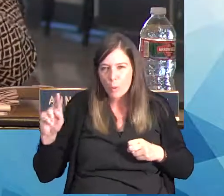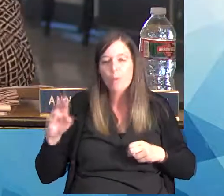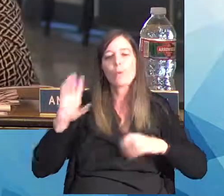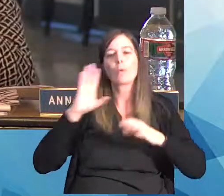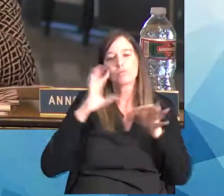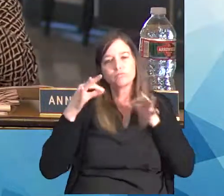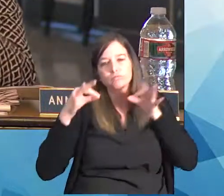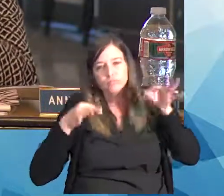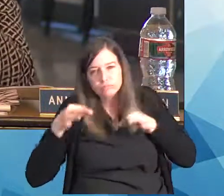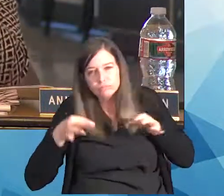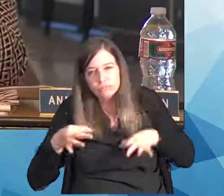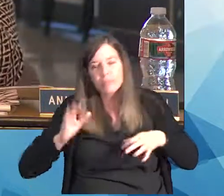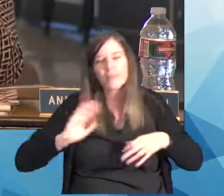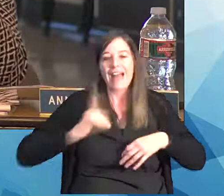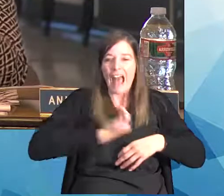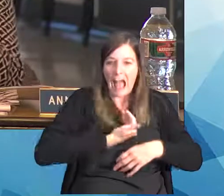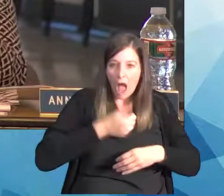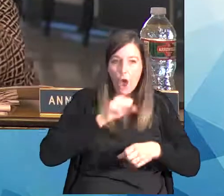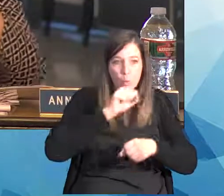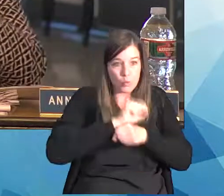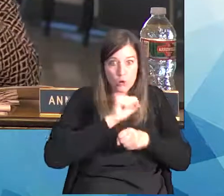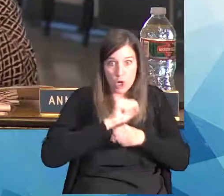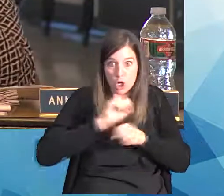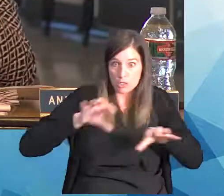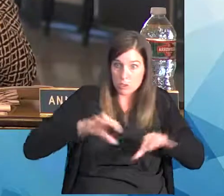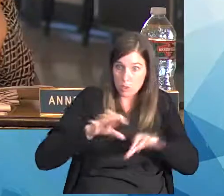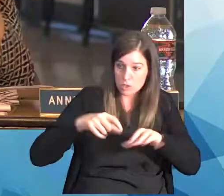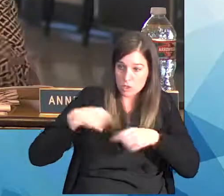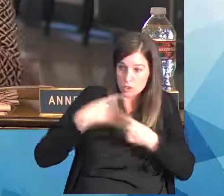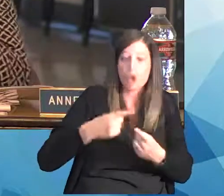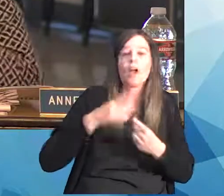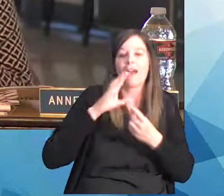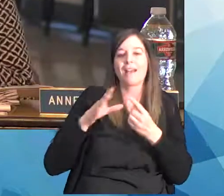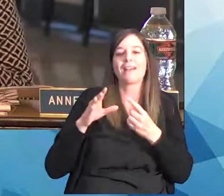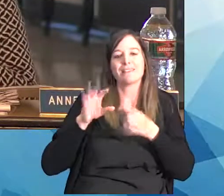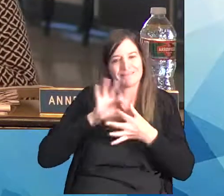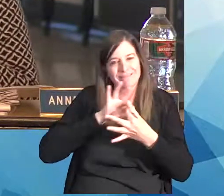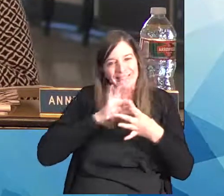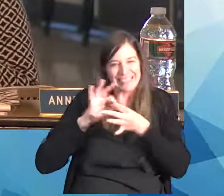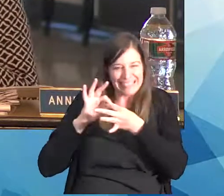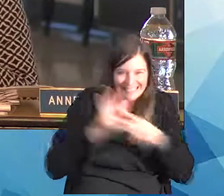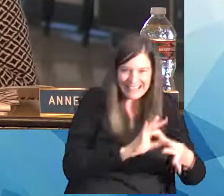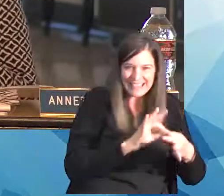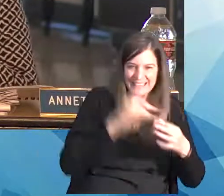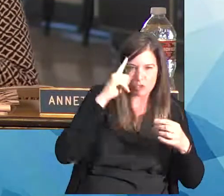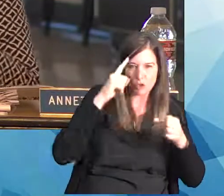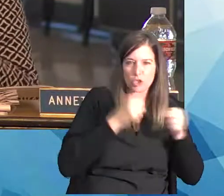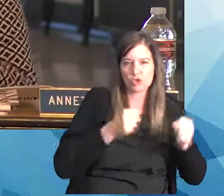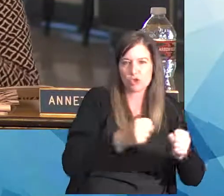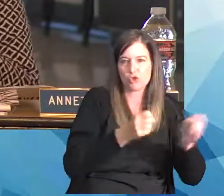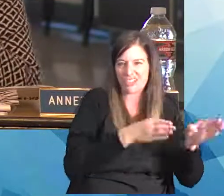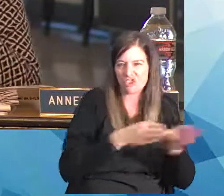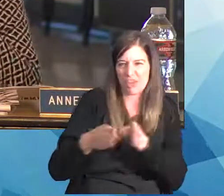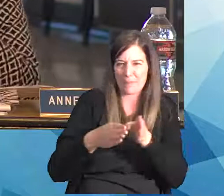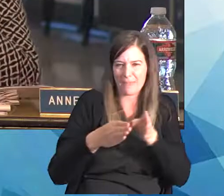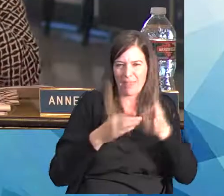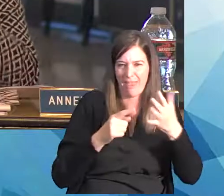in directly with the priorities in the strategic plan. So